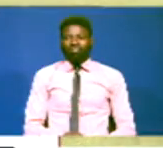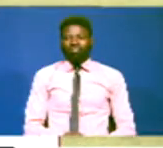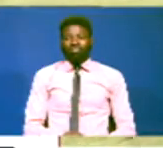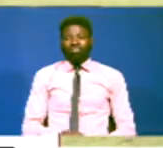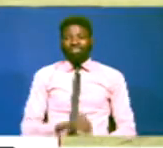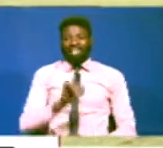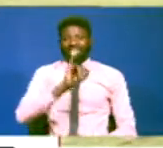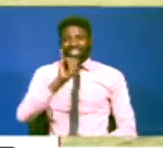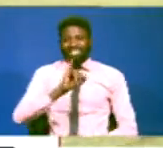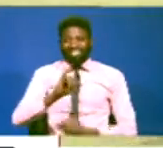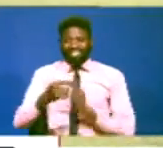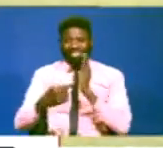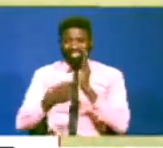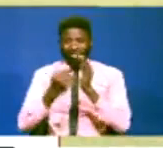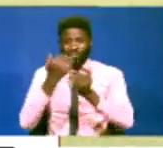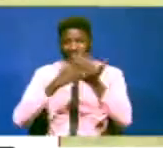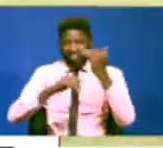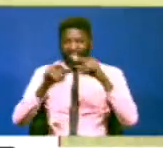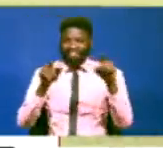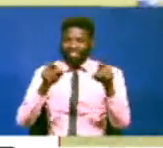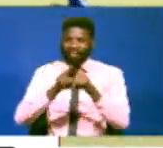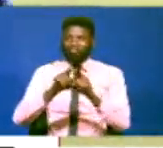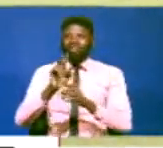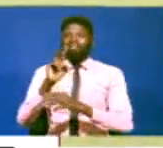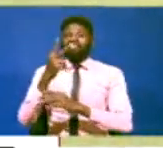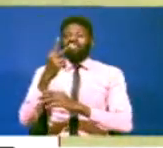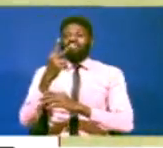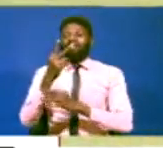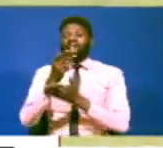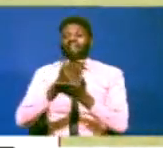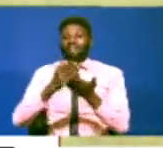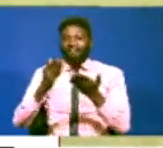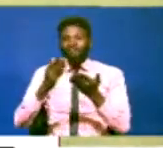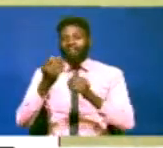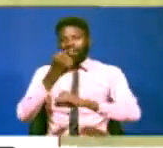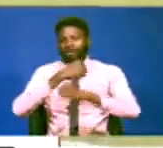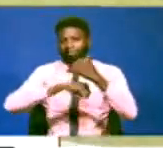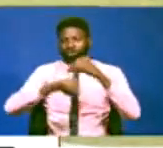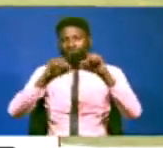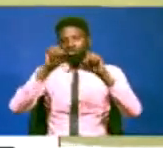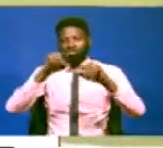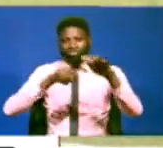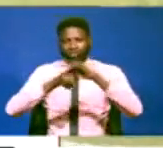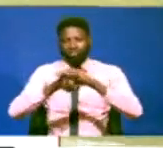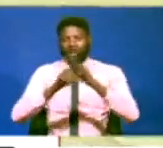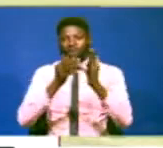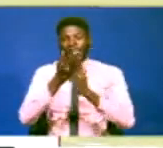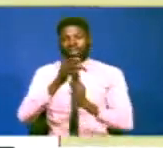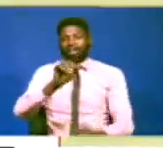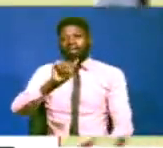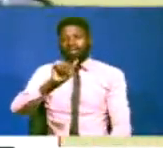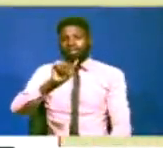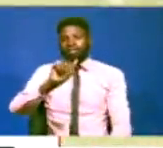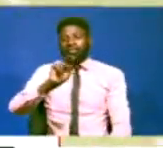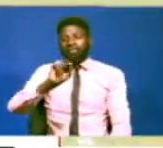University responded with a bang in the second half, scoring two successive goals through Purin and Jerry. Bunyore